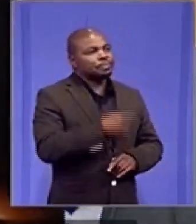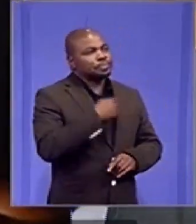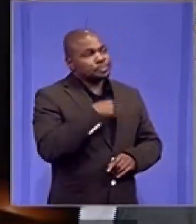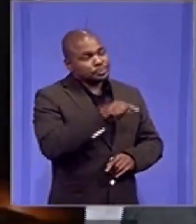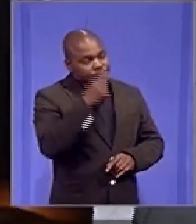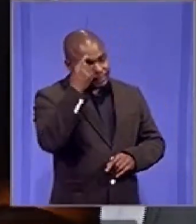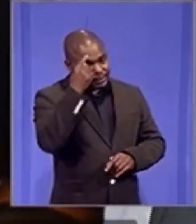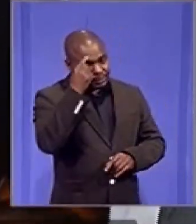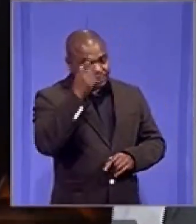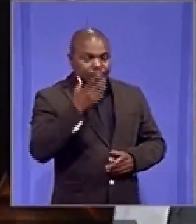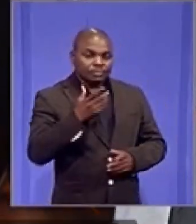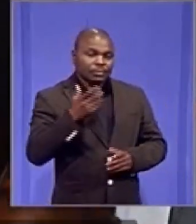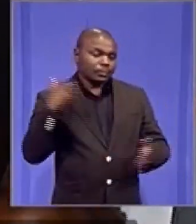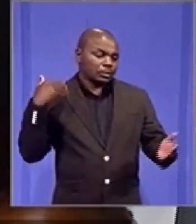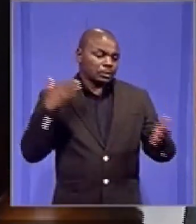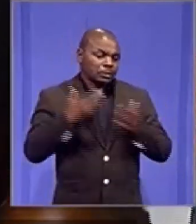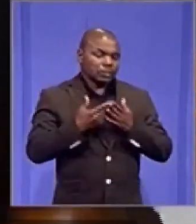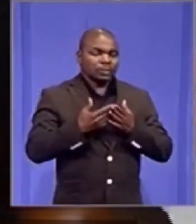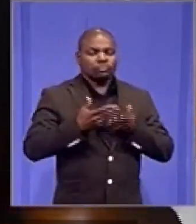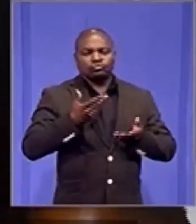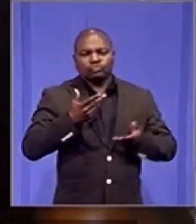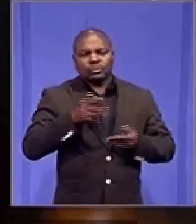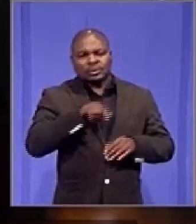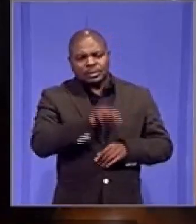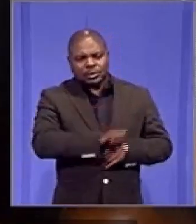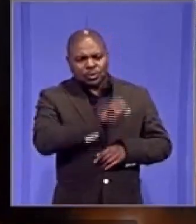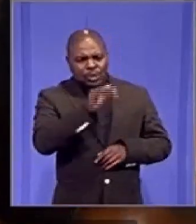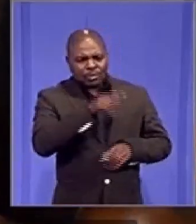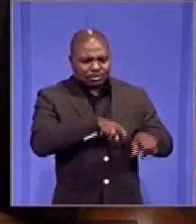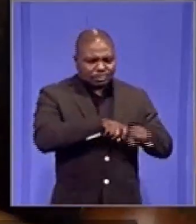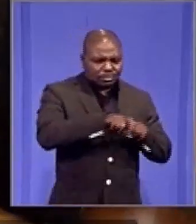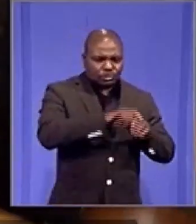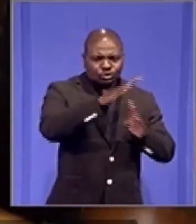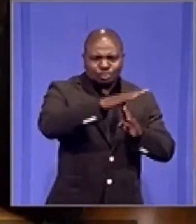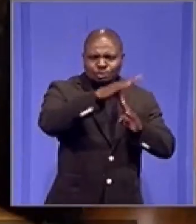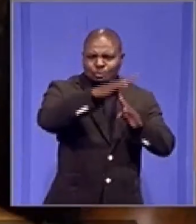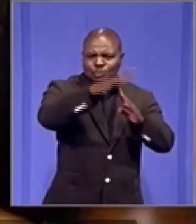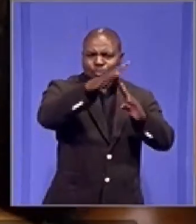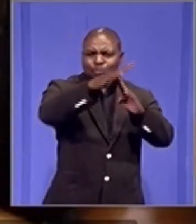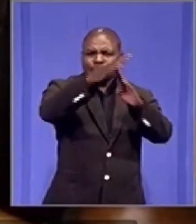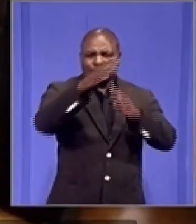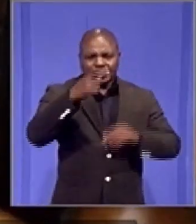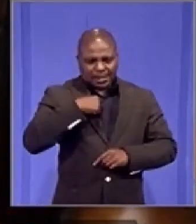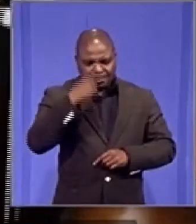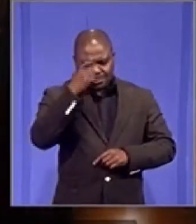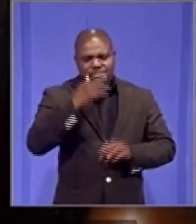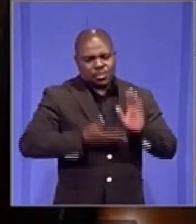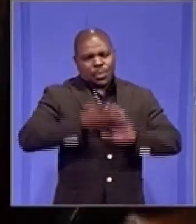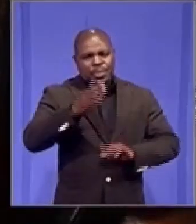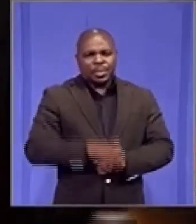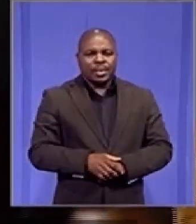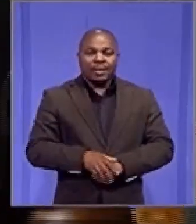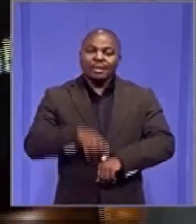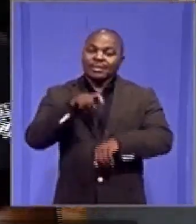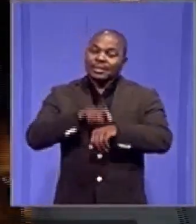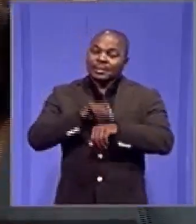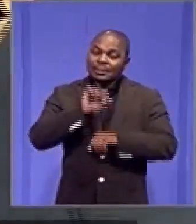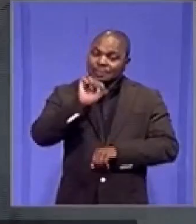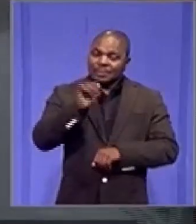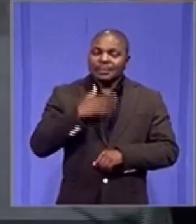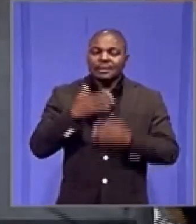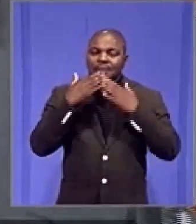the dipalishano di thoma Aforika Borwa e be dutse di tshwere pele ke nagana goreng re a ya pele. Ke lebogela nako ya lena ausi